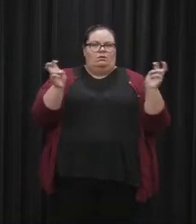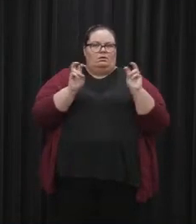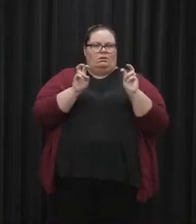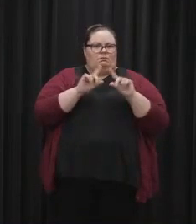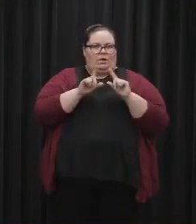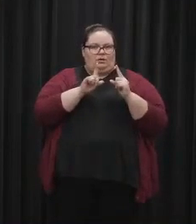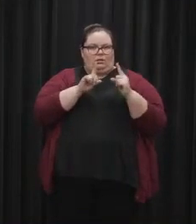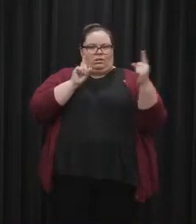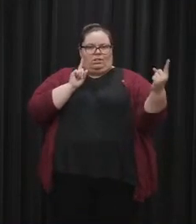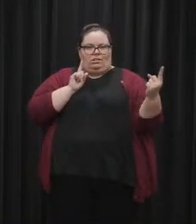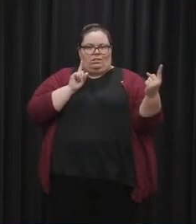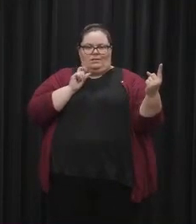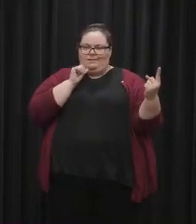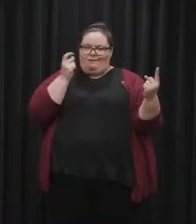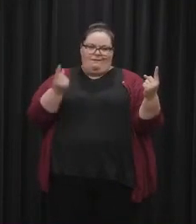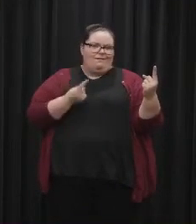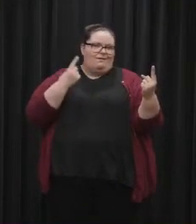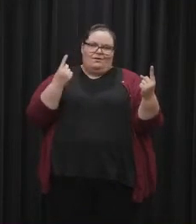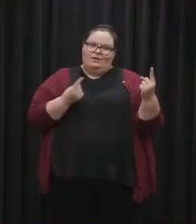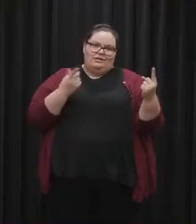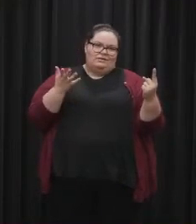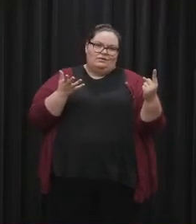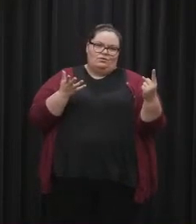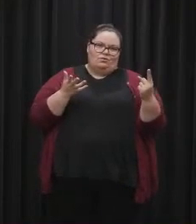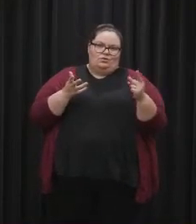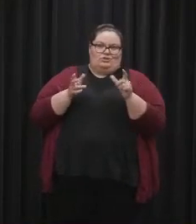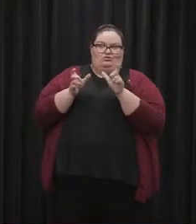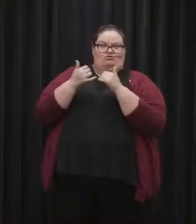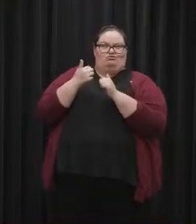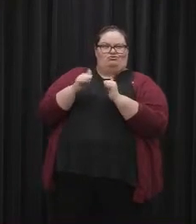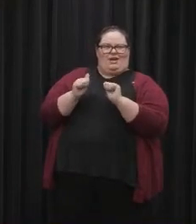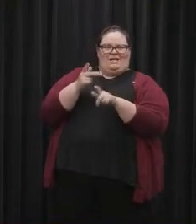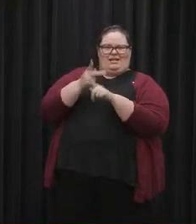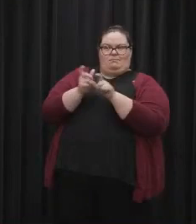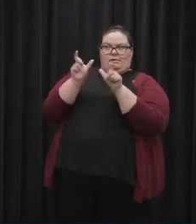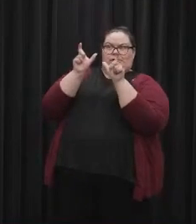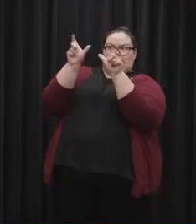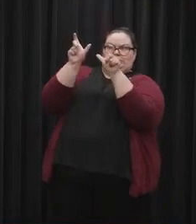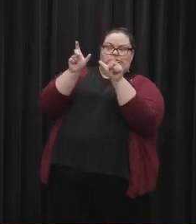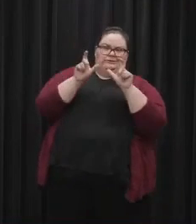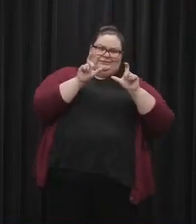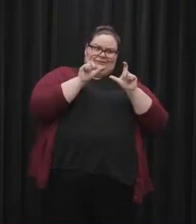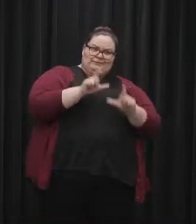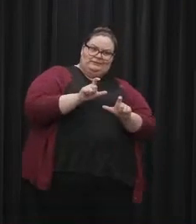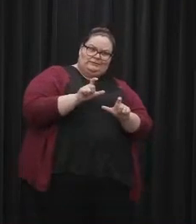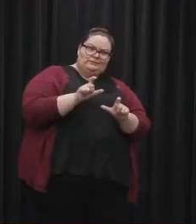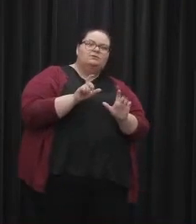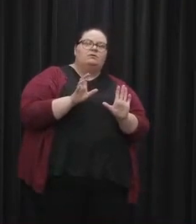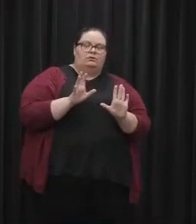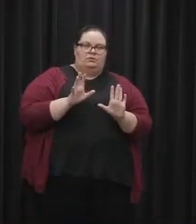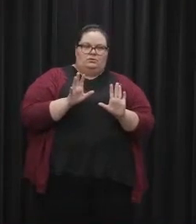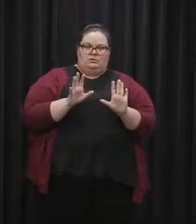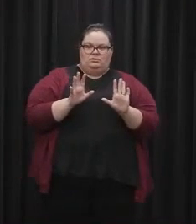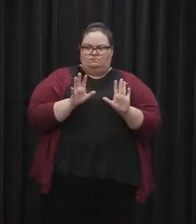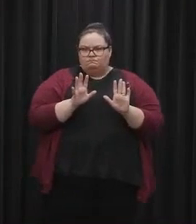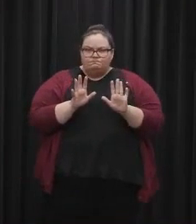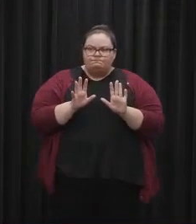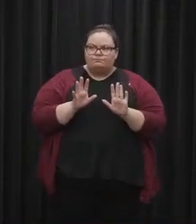always physically distance. And again, we are just in the containment phase when there's an outbreak, where we just want to be